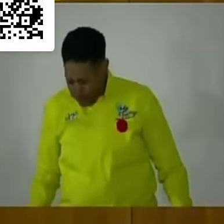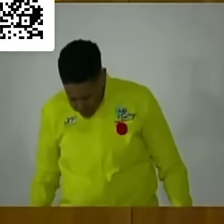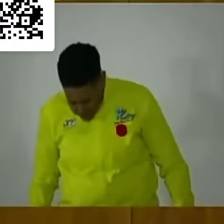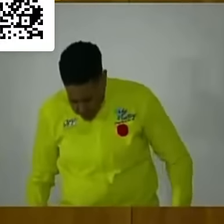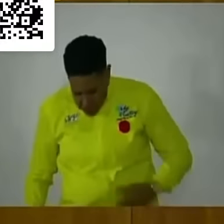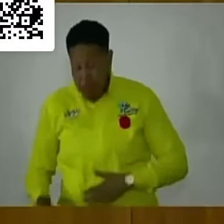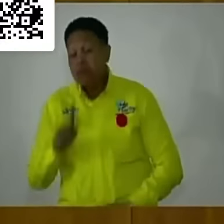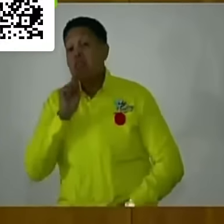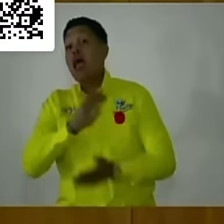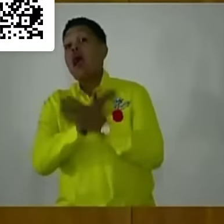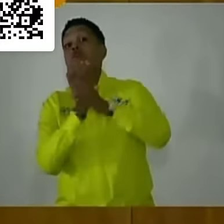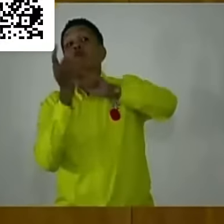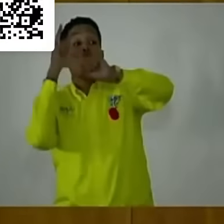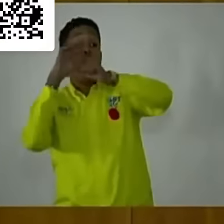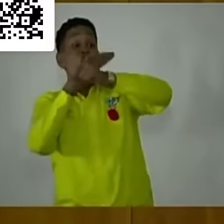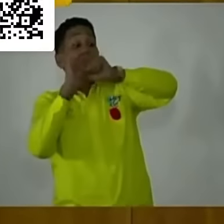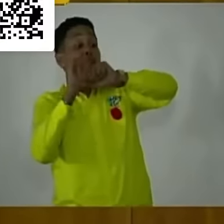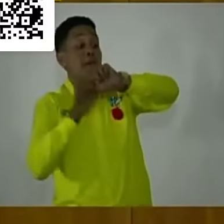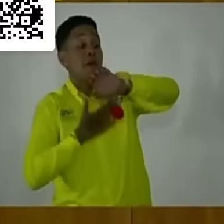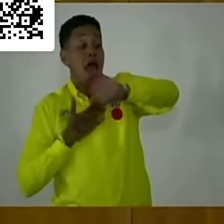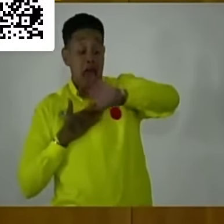for country like mine